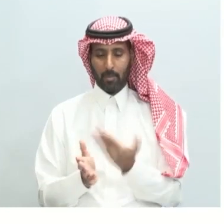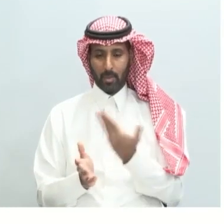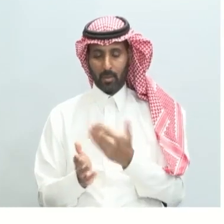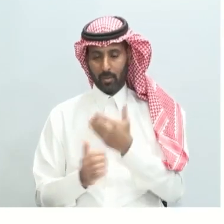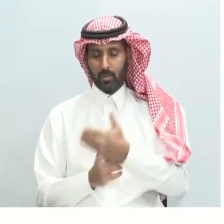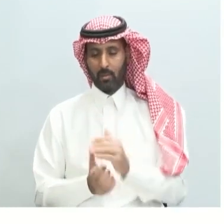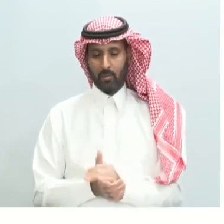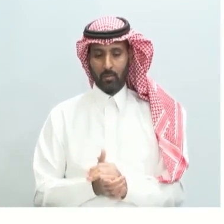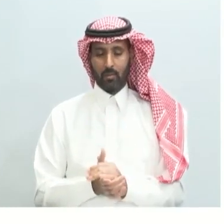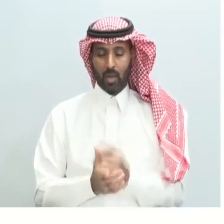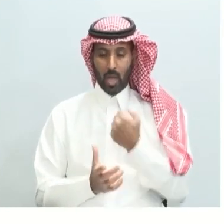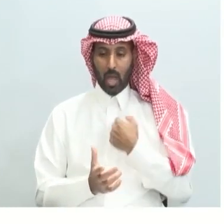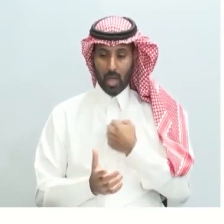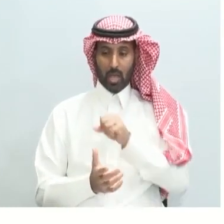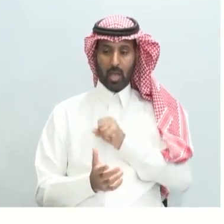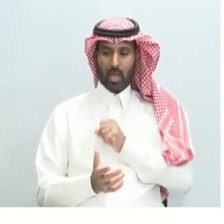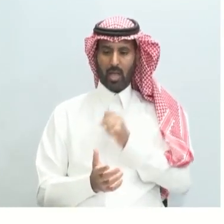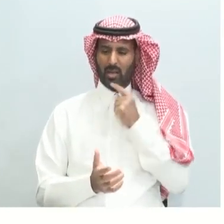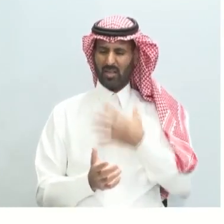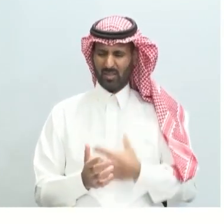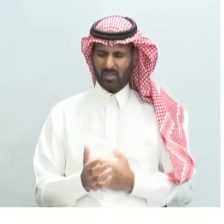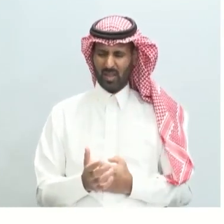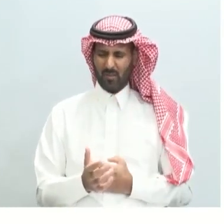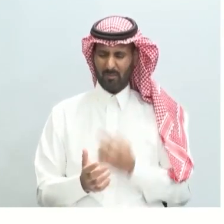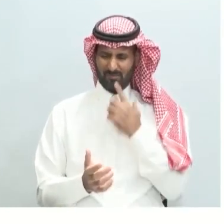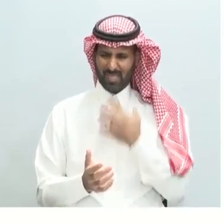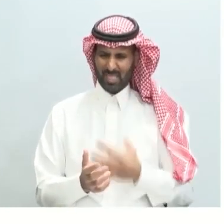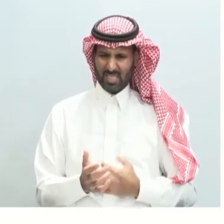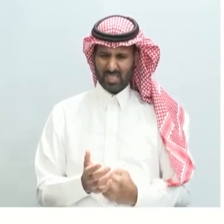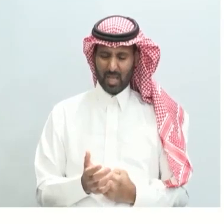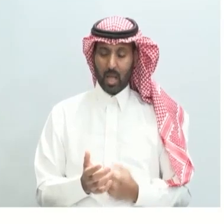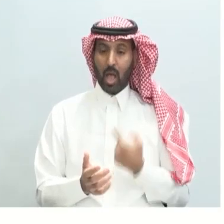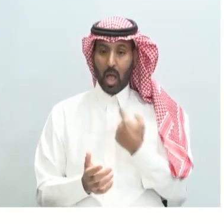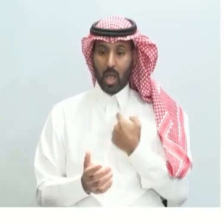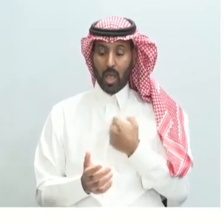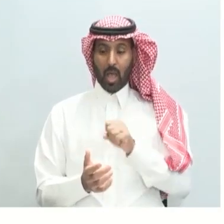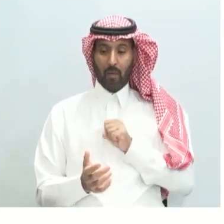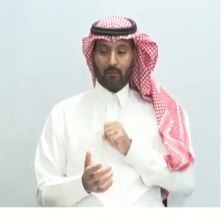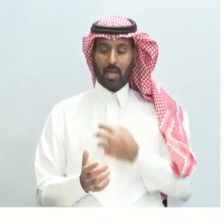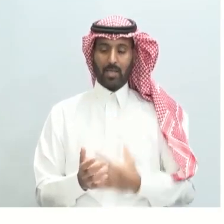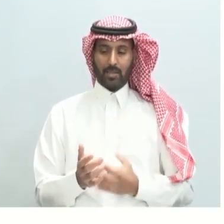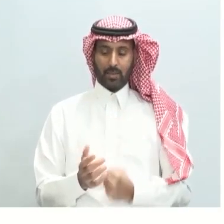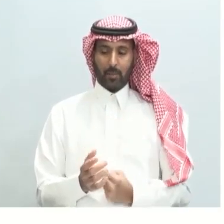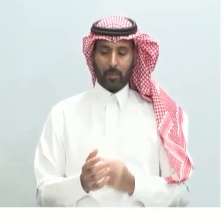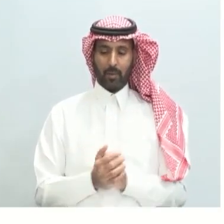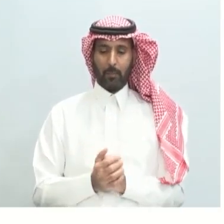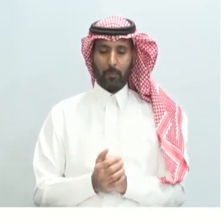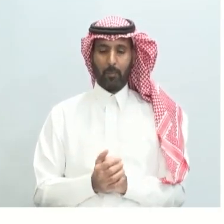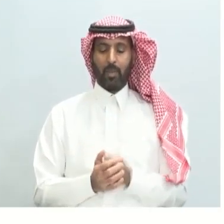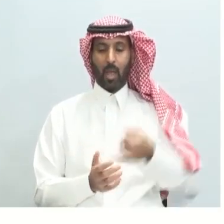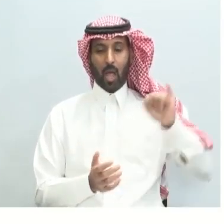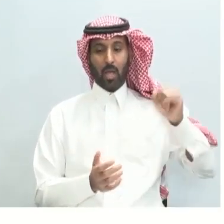it. I have a stomachache. I have a